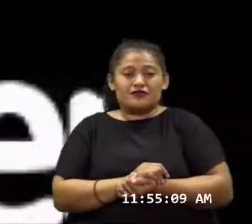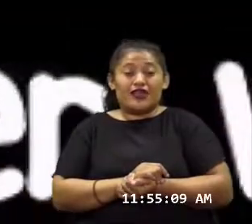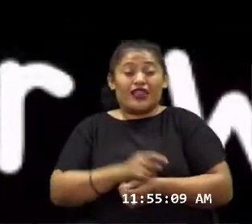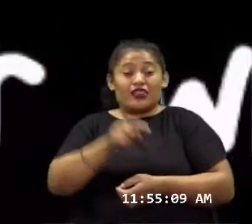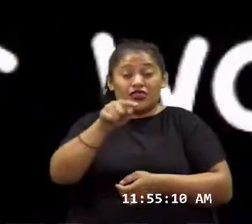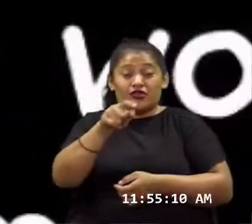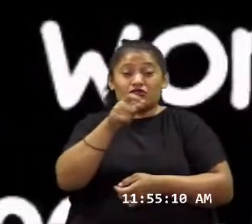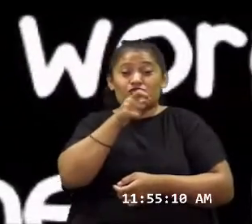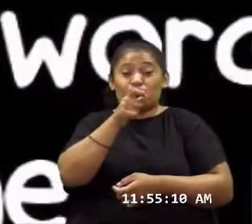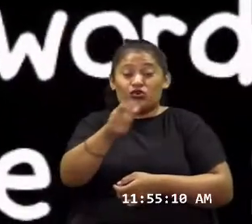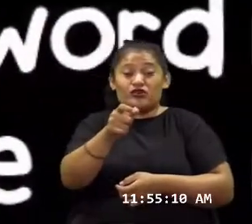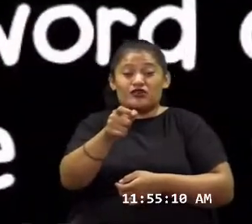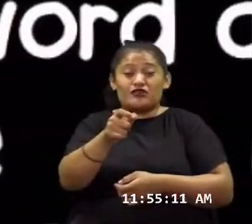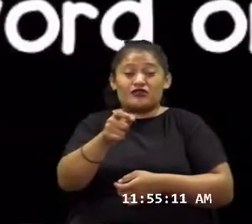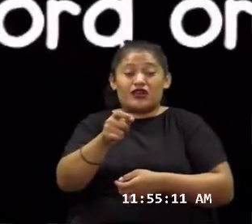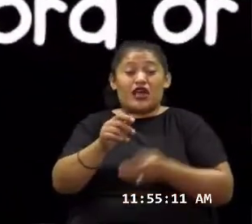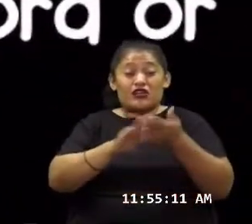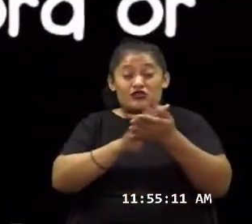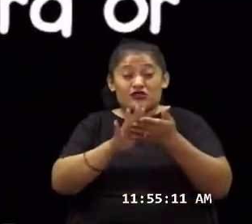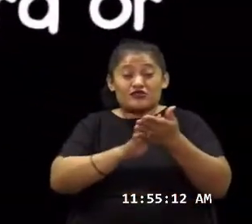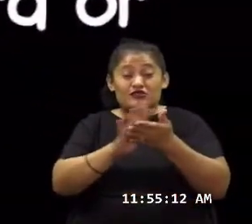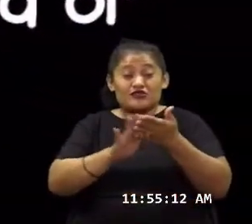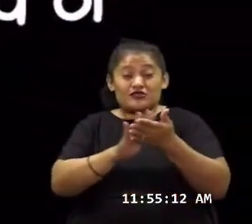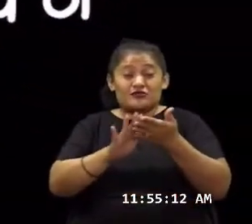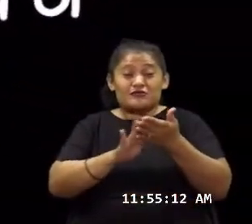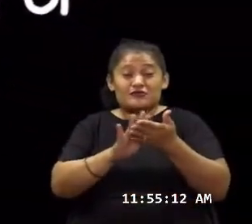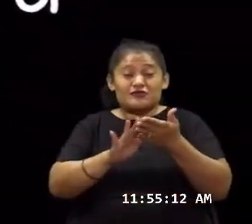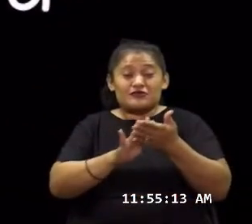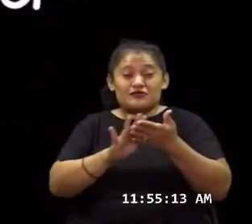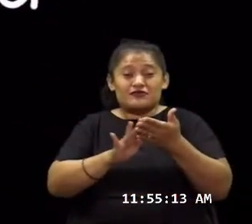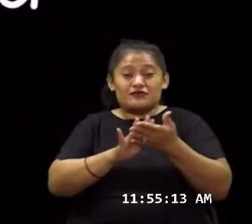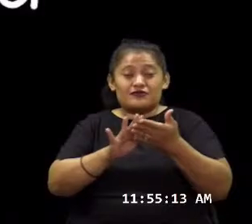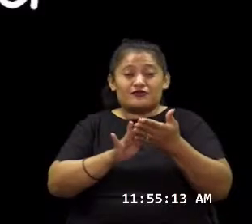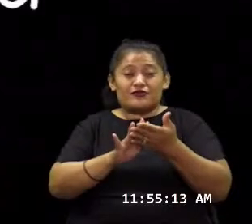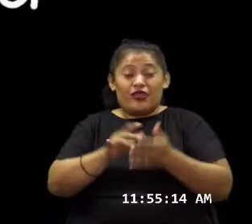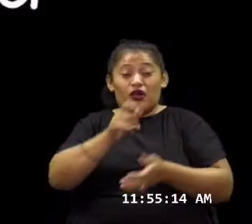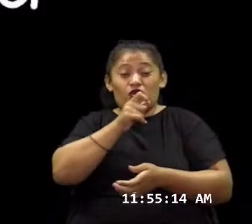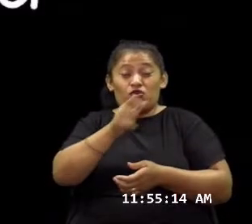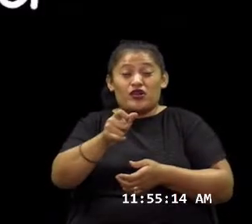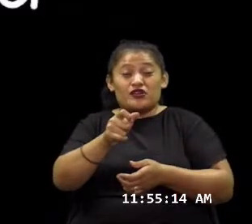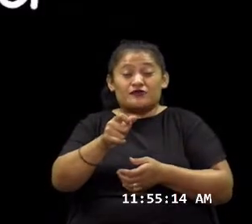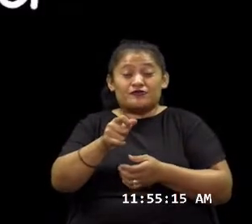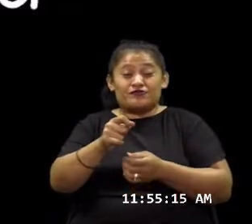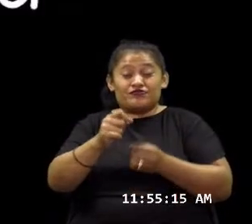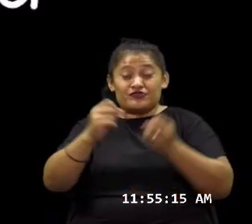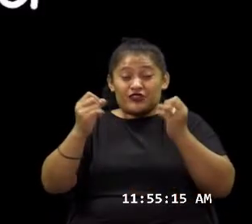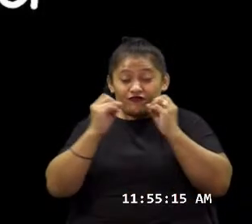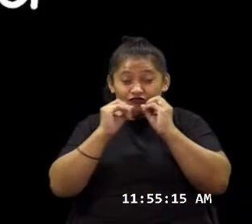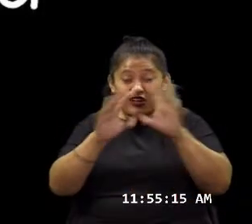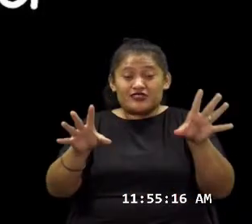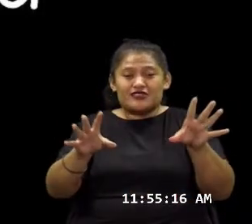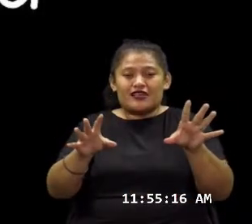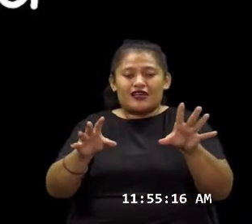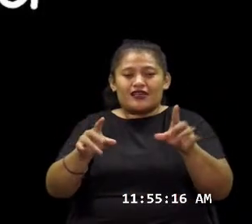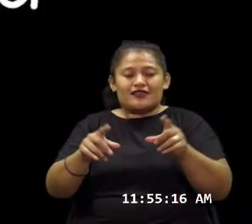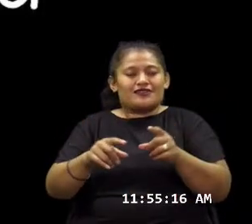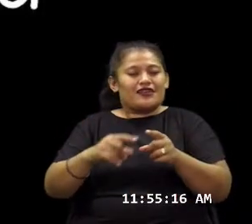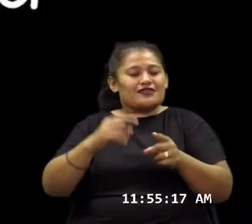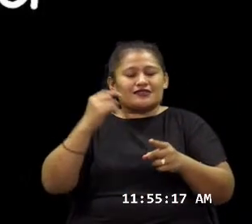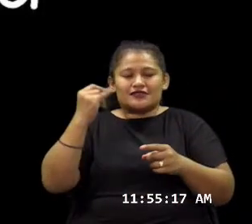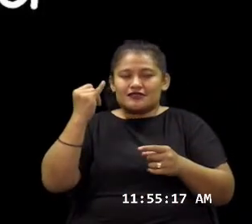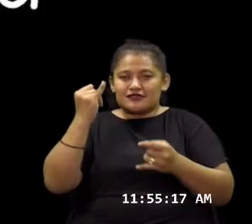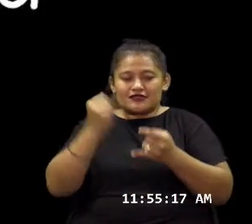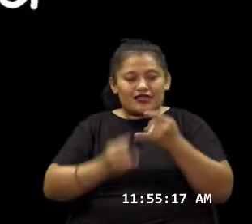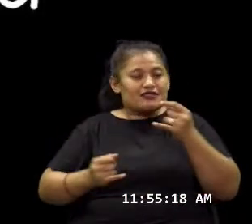These words are known as synonyms. A word or phrase that means exactly or nearly